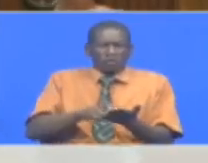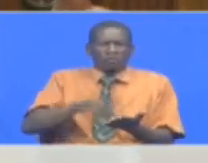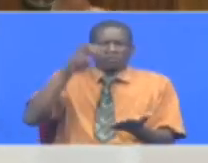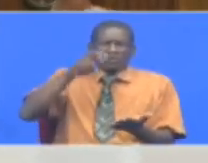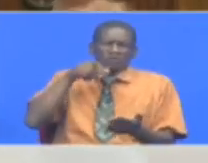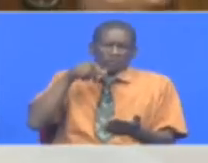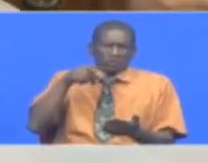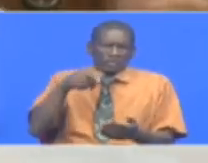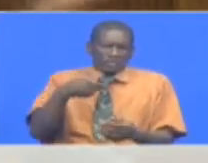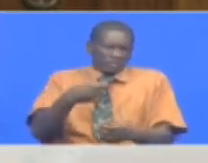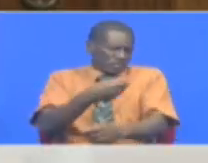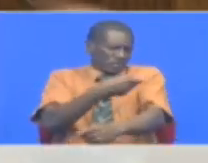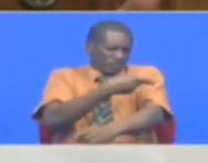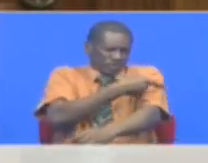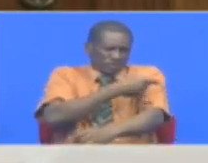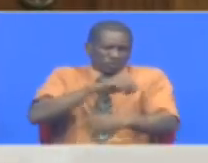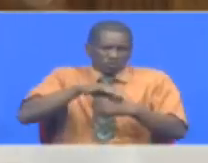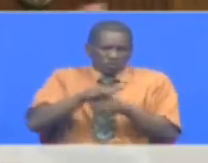yeah,